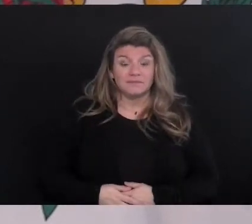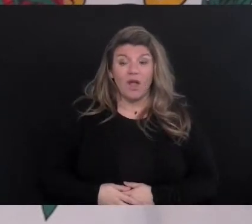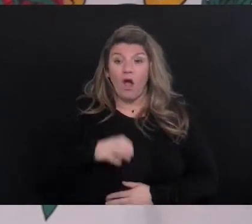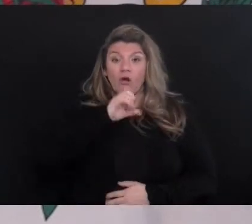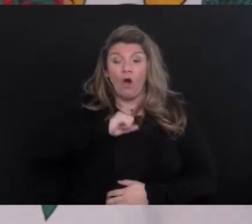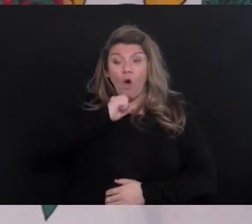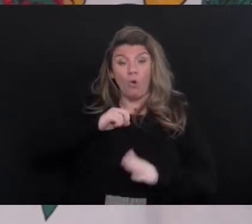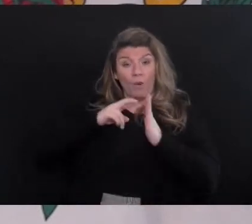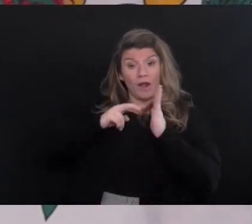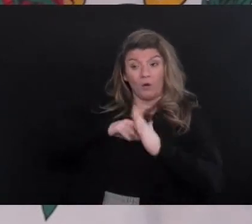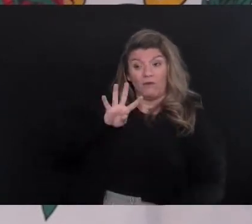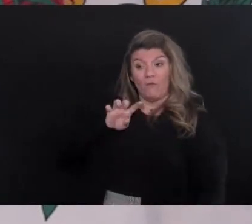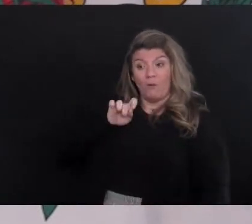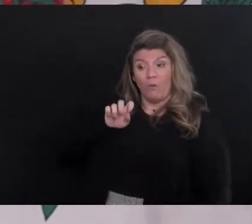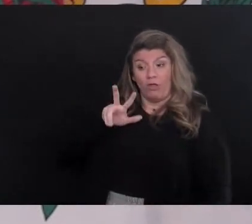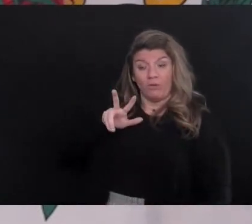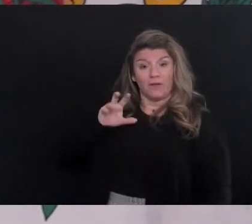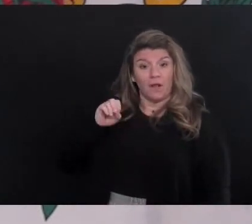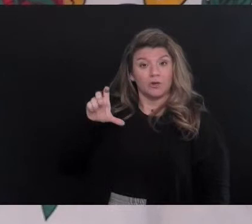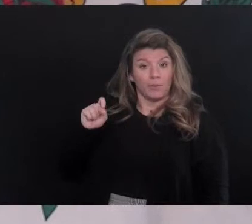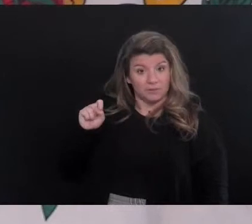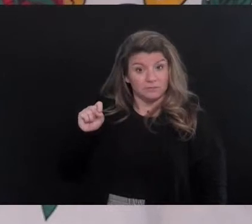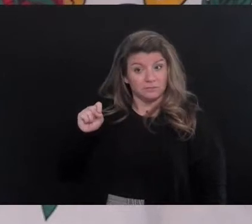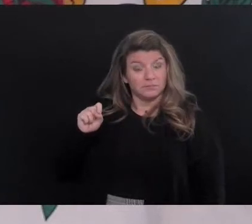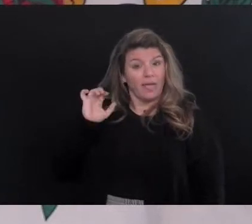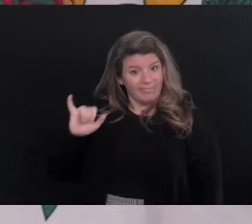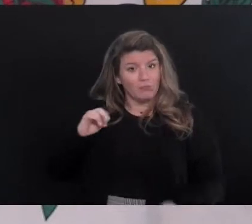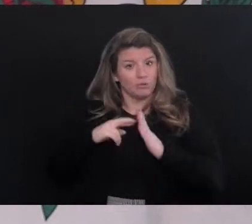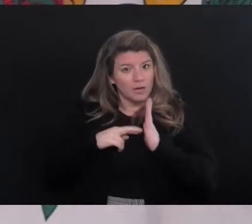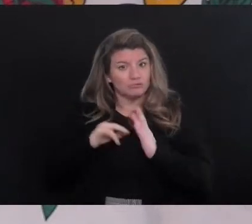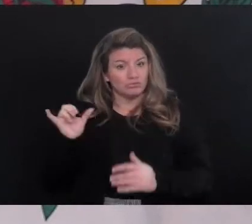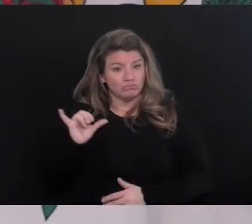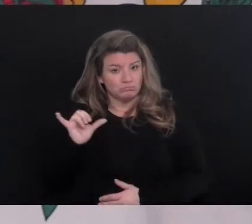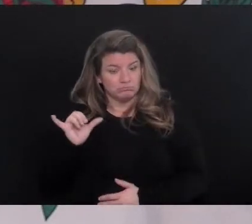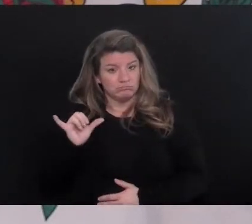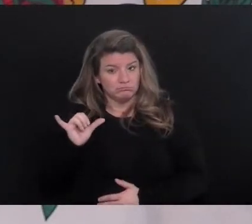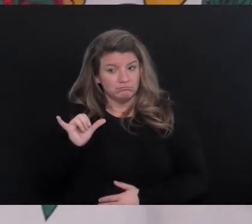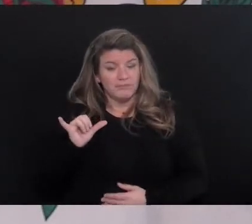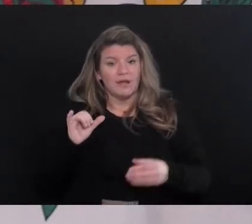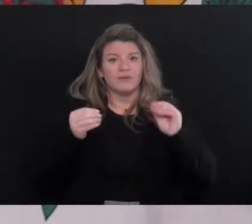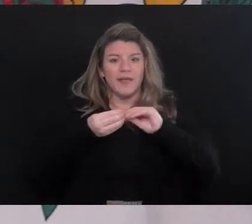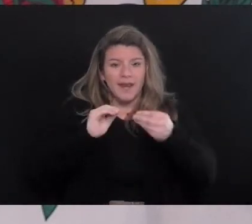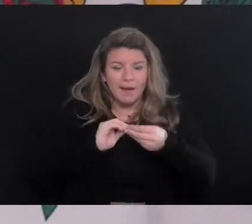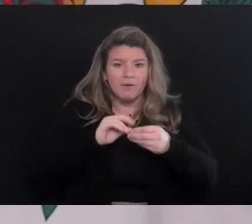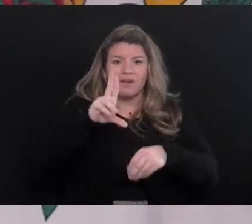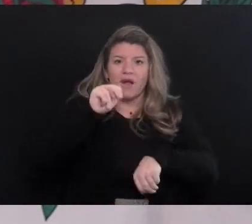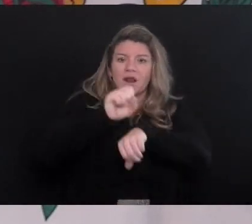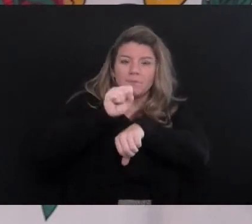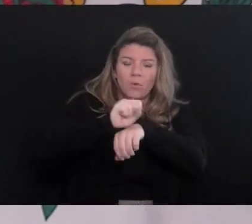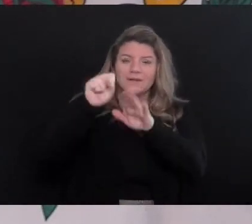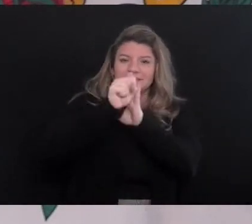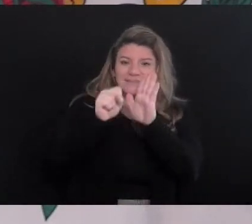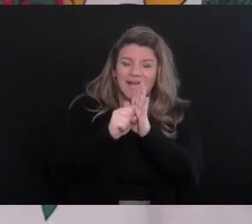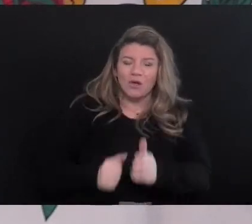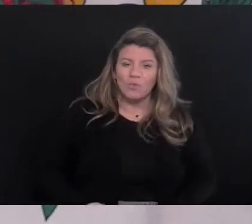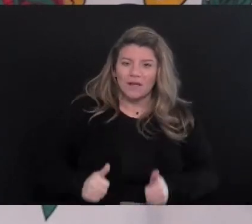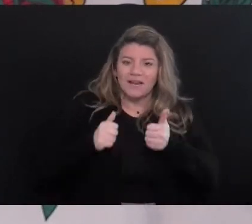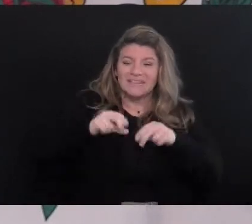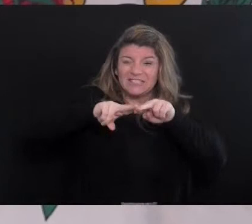of 4.3 in October. The number of unemployed state residents decreased